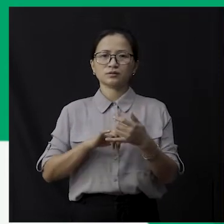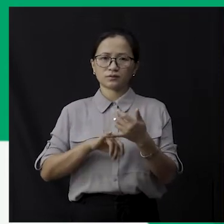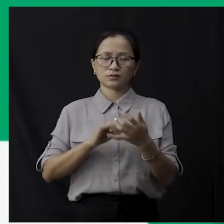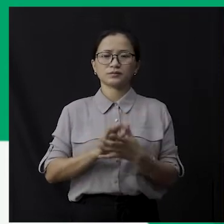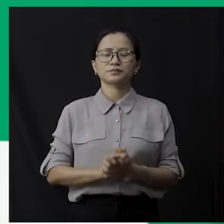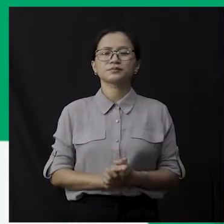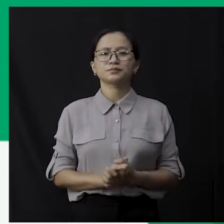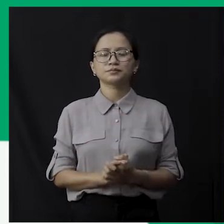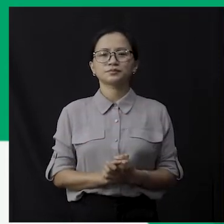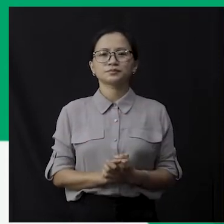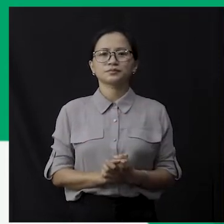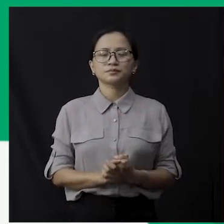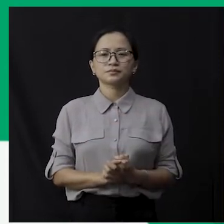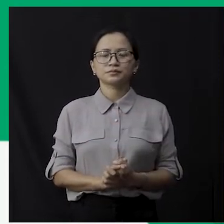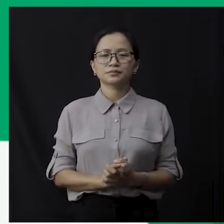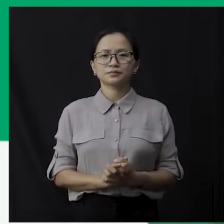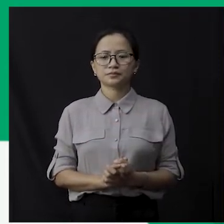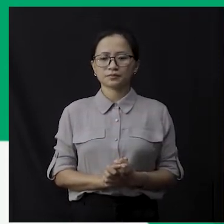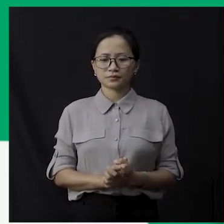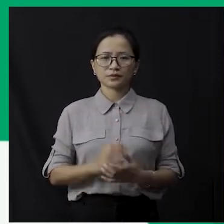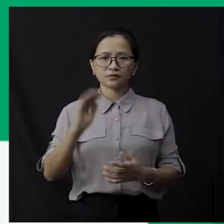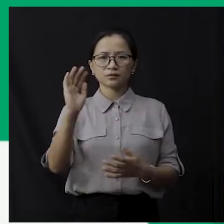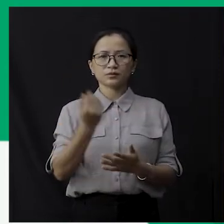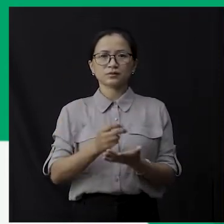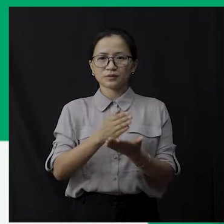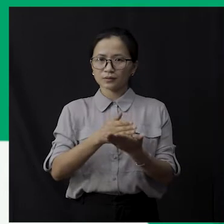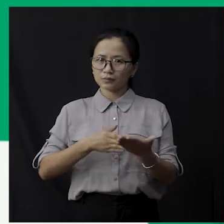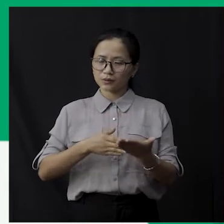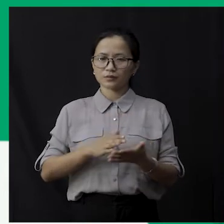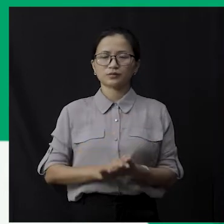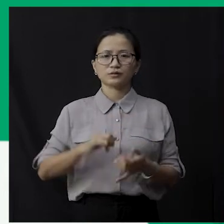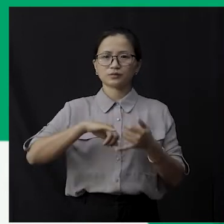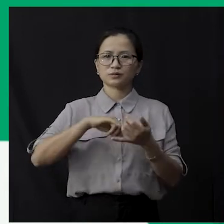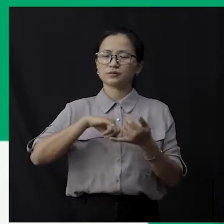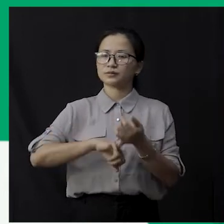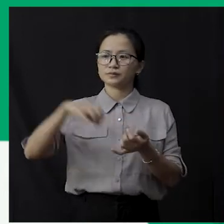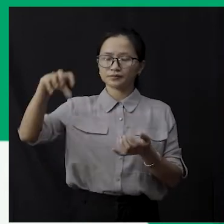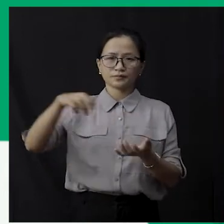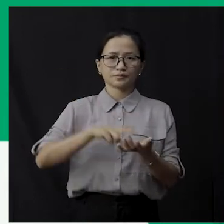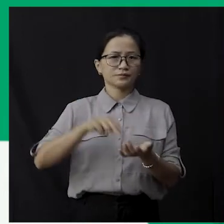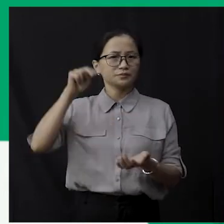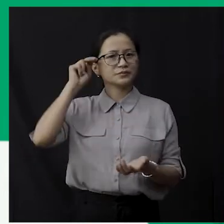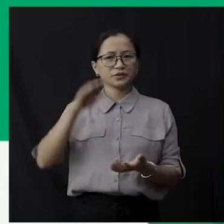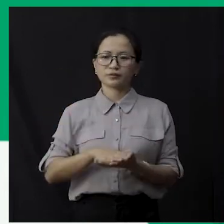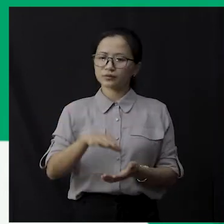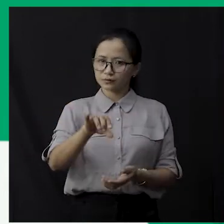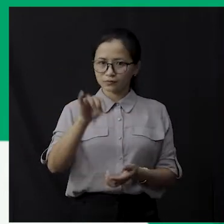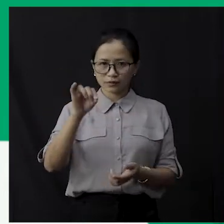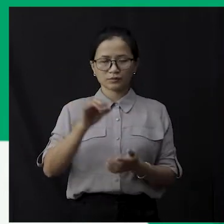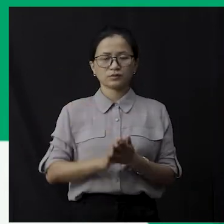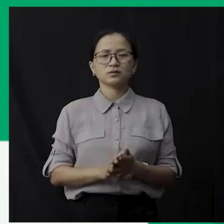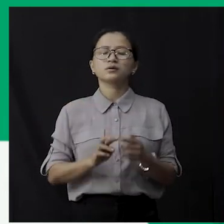Plains, plains. Now students, in some part of our state Nagaland, we'll find this type of land,